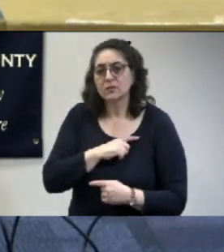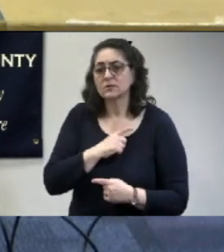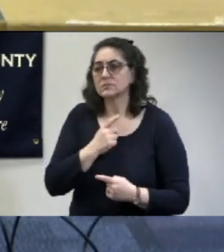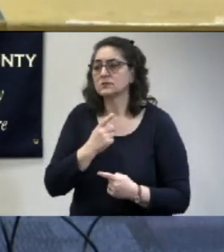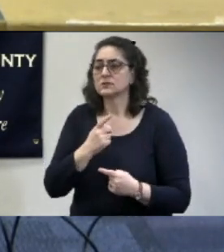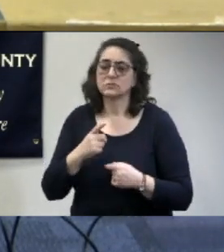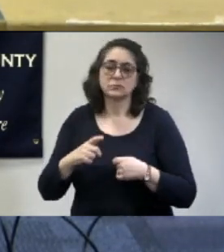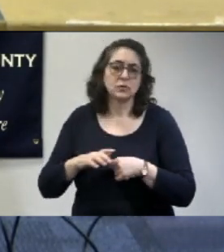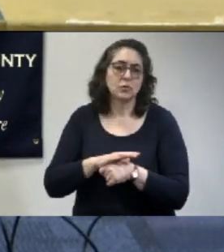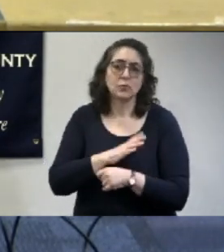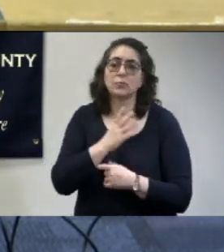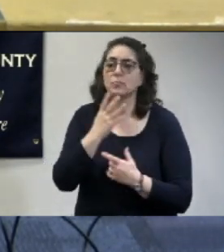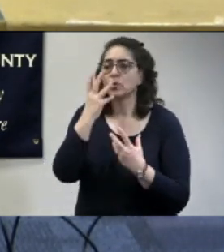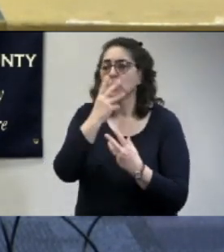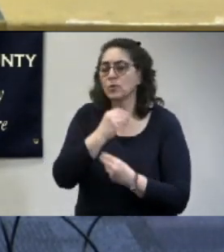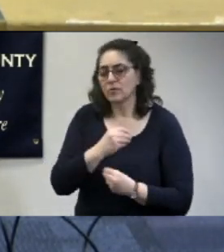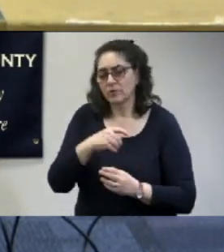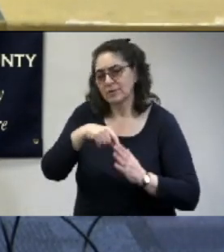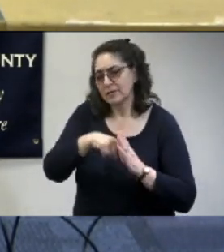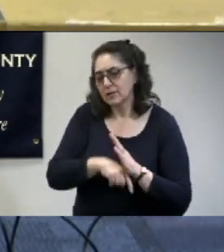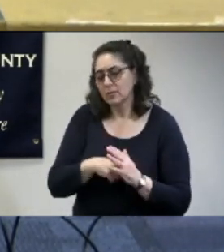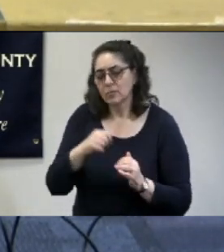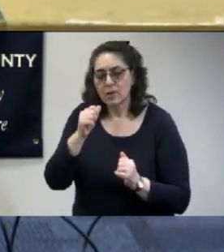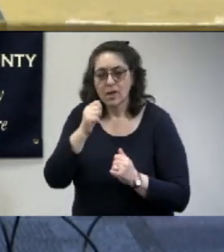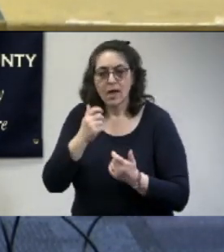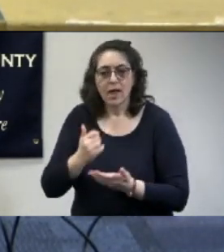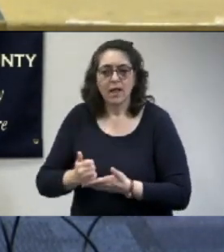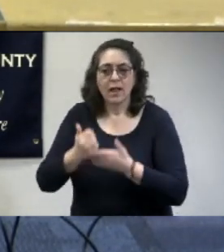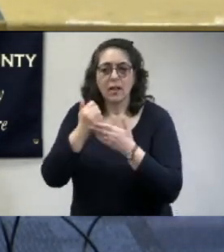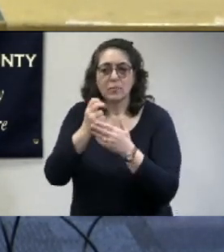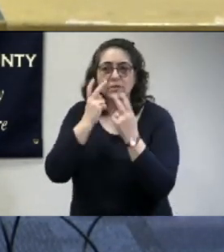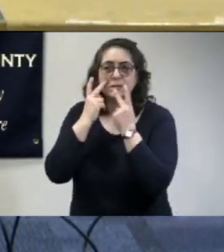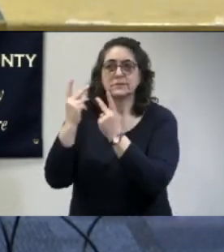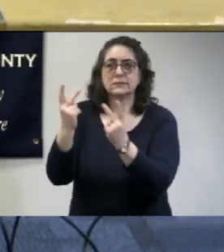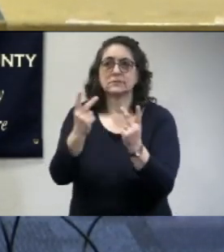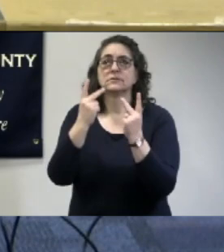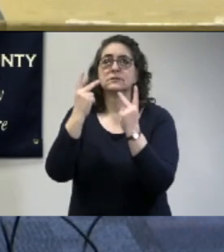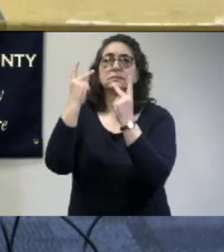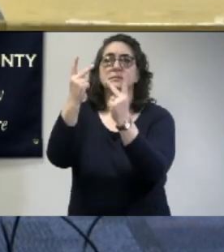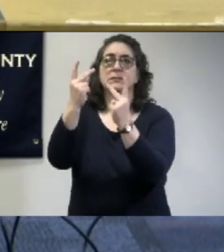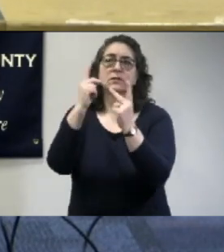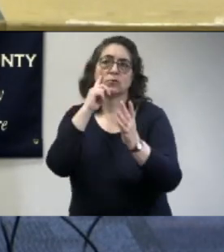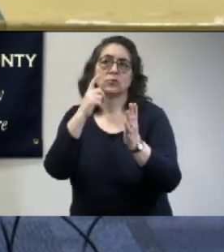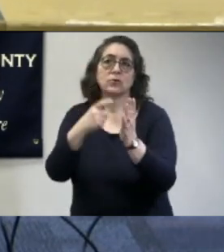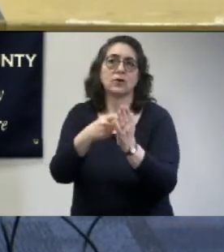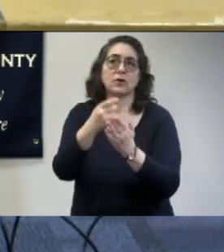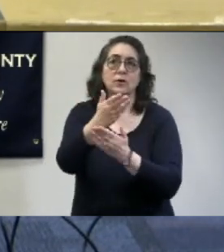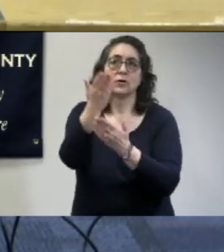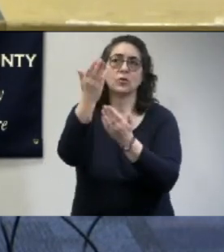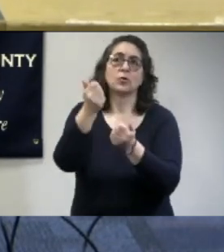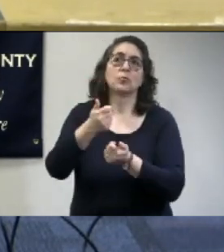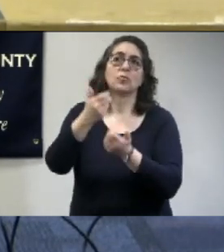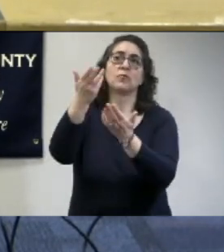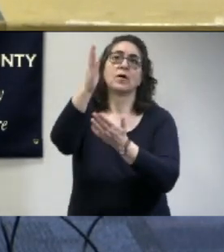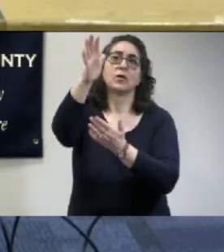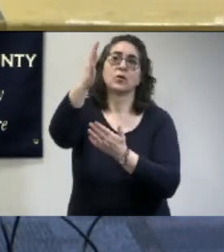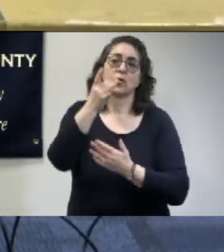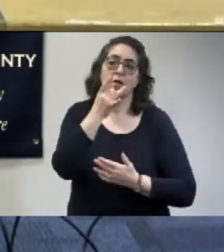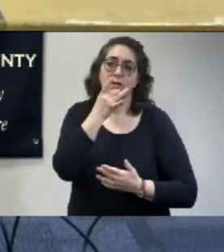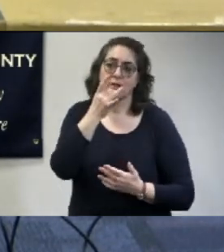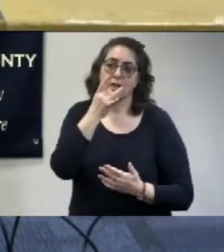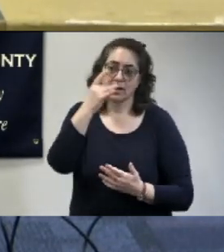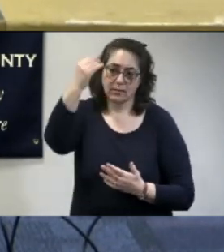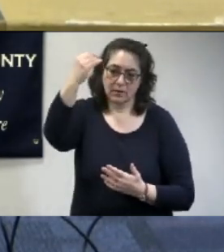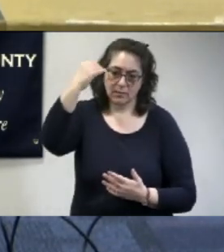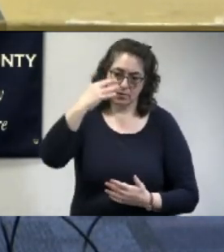Open our eyes to see you at work today. Give us your light. In Jesus' name,